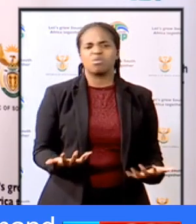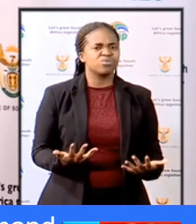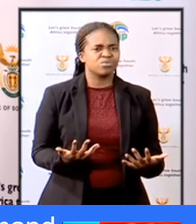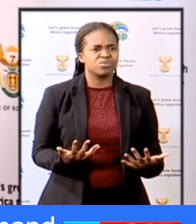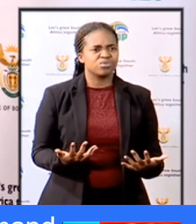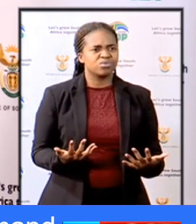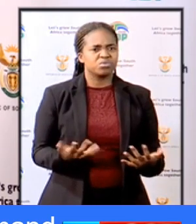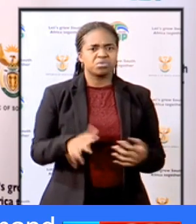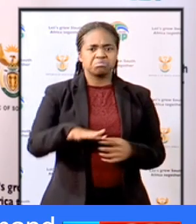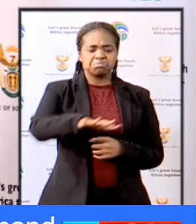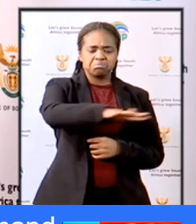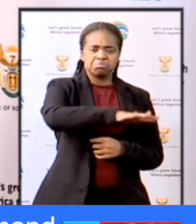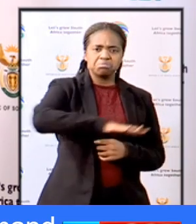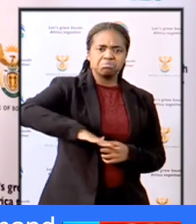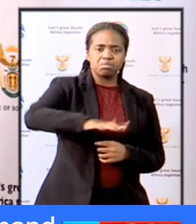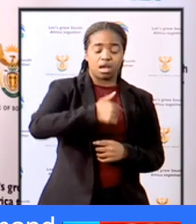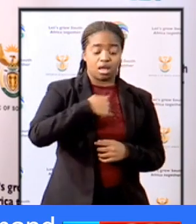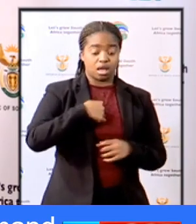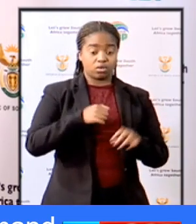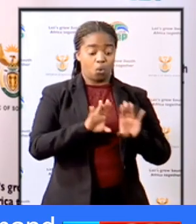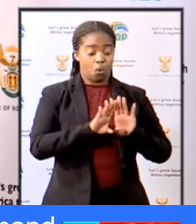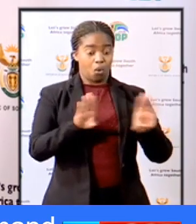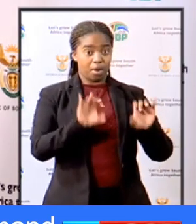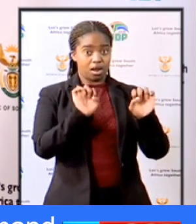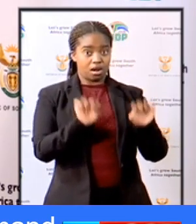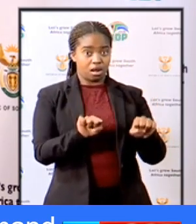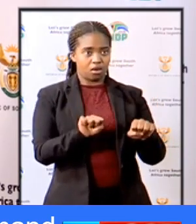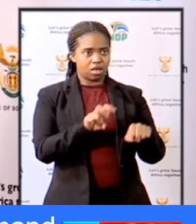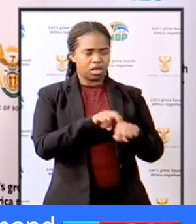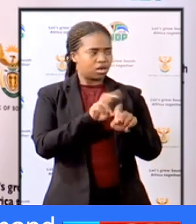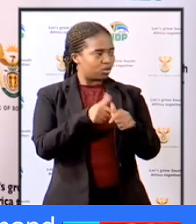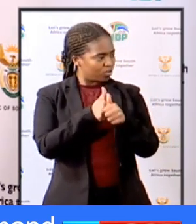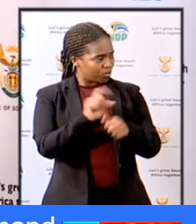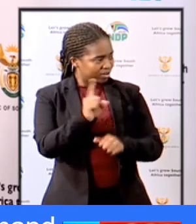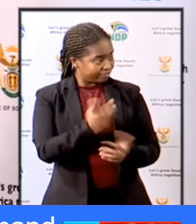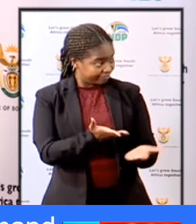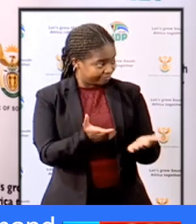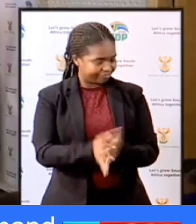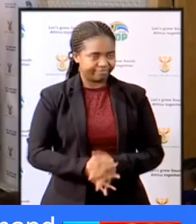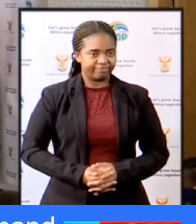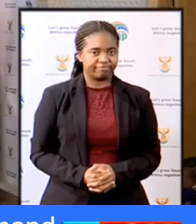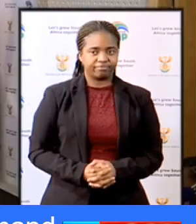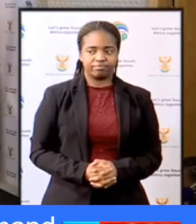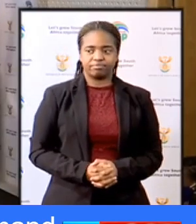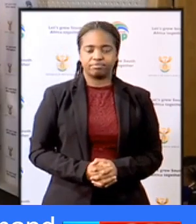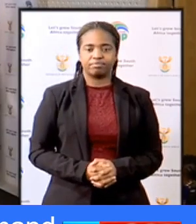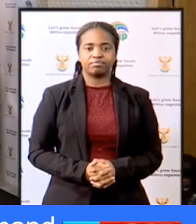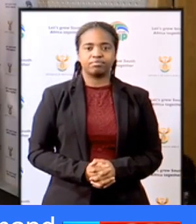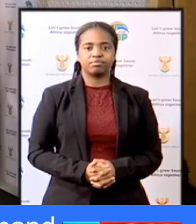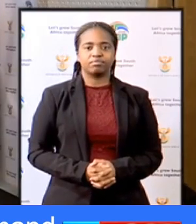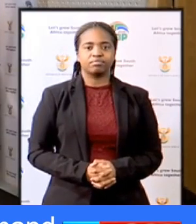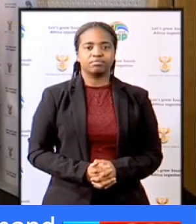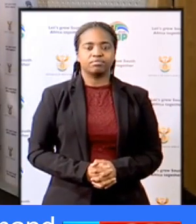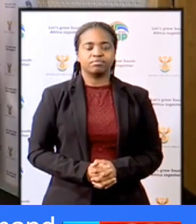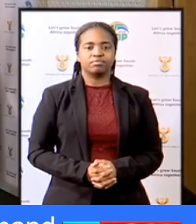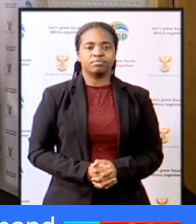that industry as they open need to adhere to. Minister Ibrahim